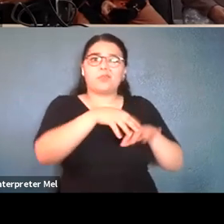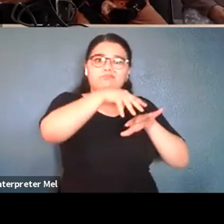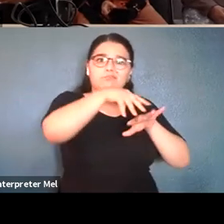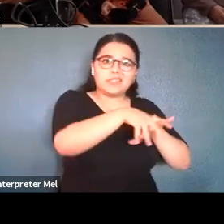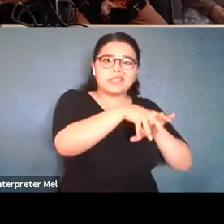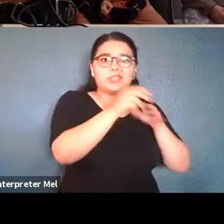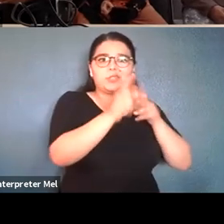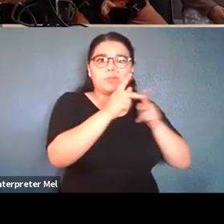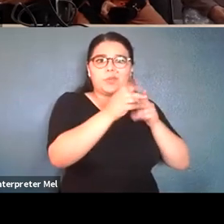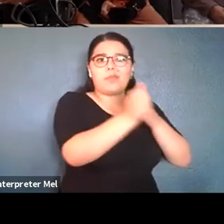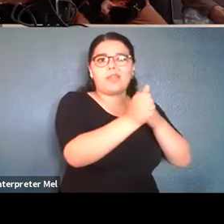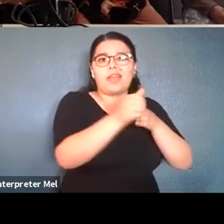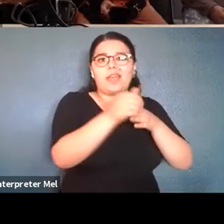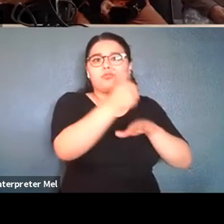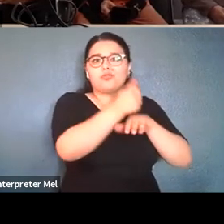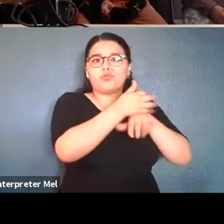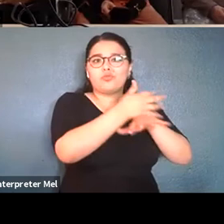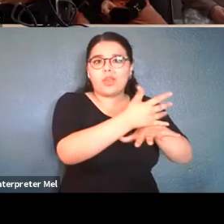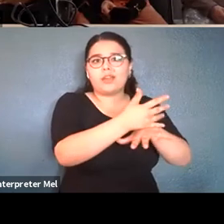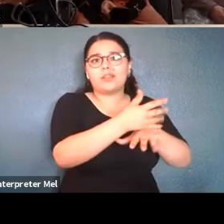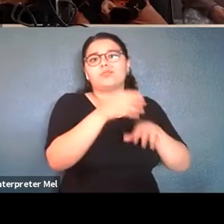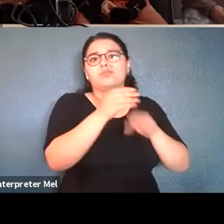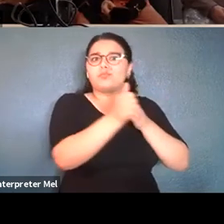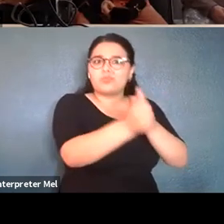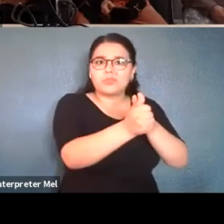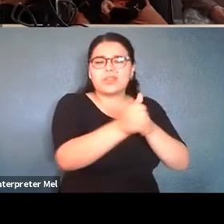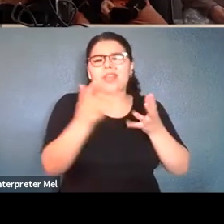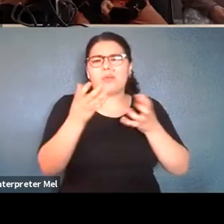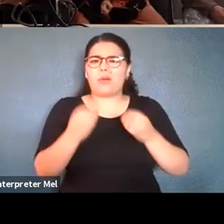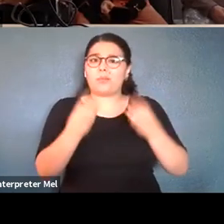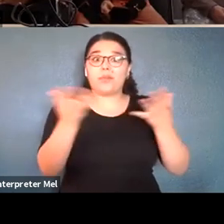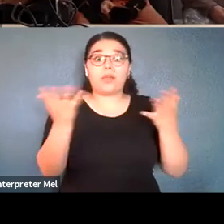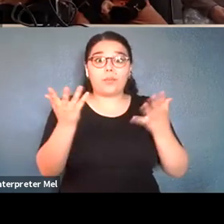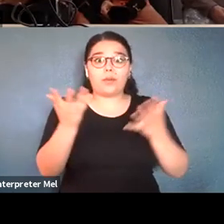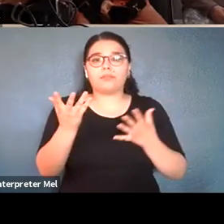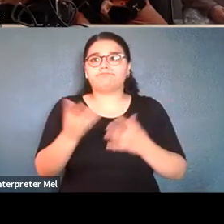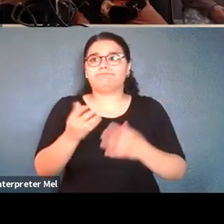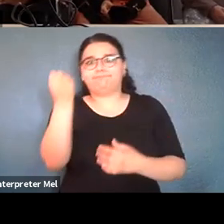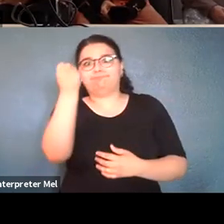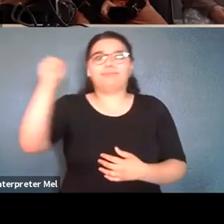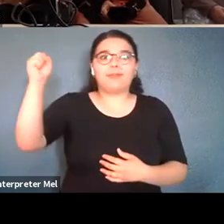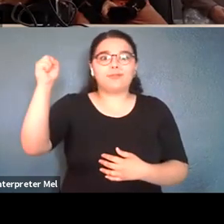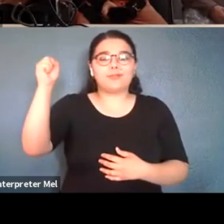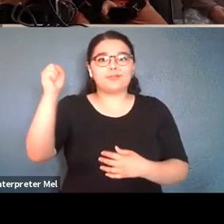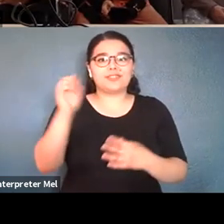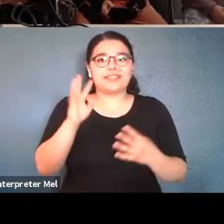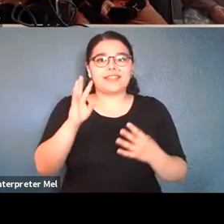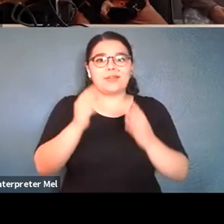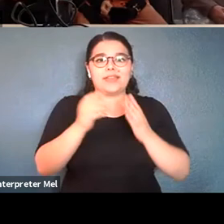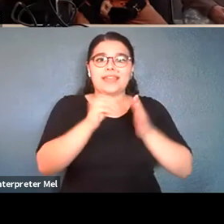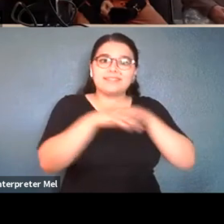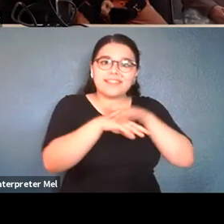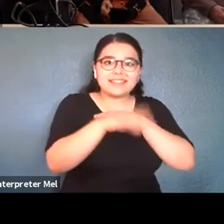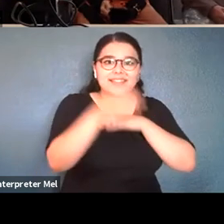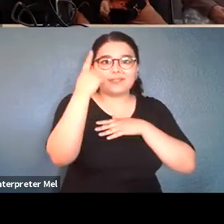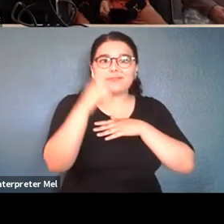and organization dedicated to providing revolutionary media access, art education, and advocacy to silenced